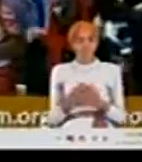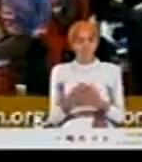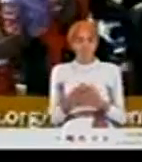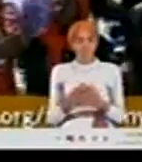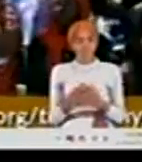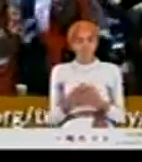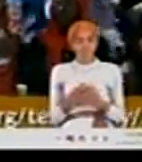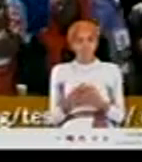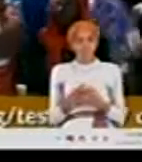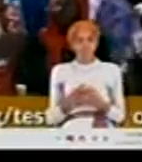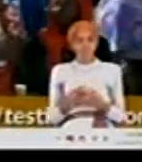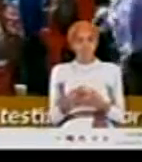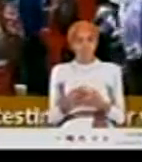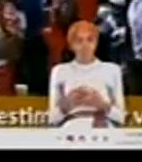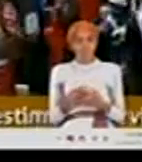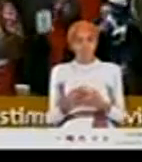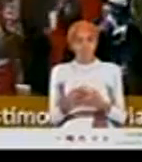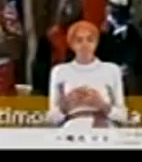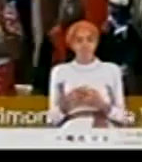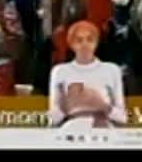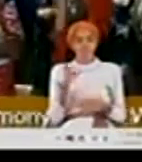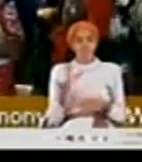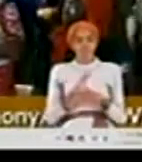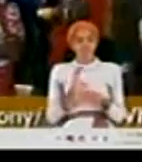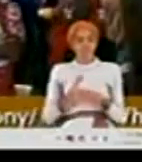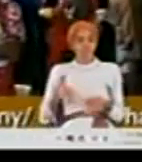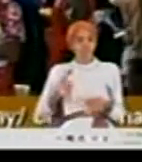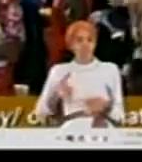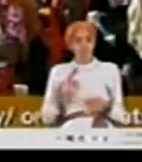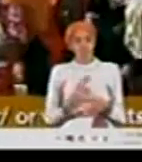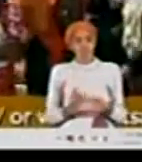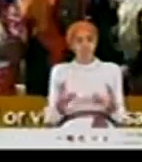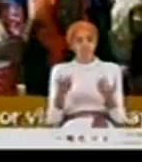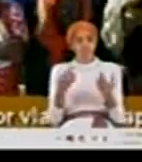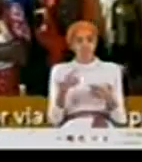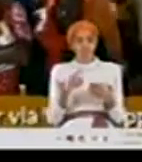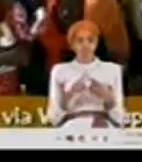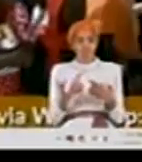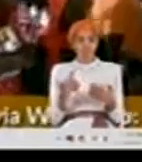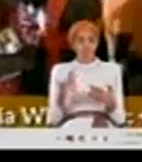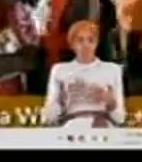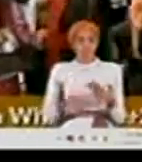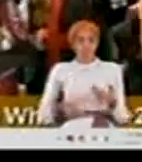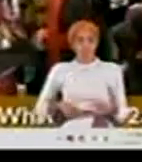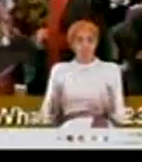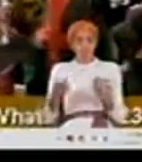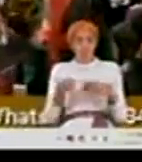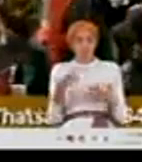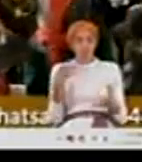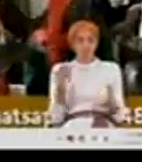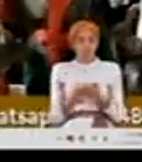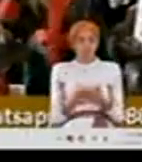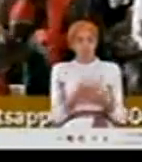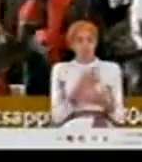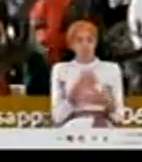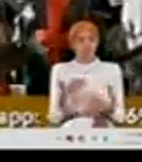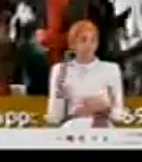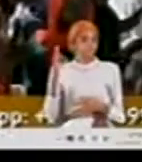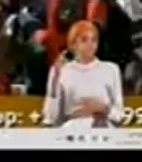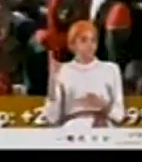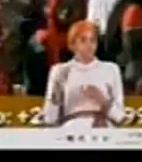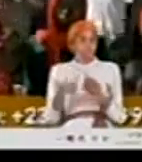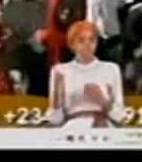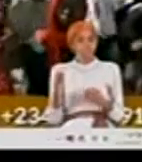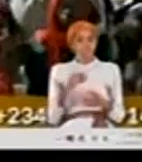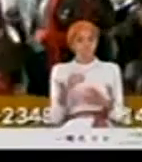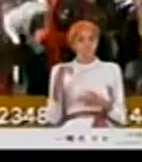the prison he was minister to he was invited to the Crusade he had he participated and now to the glory